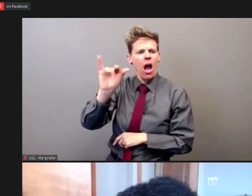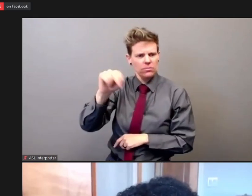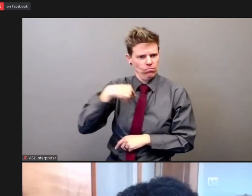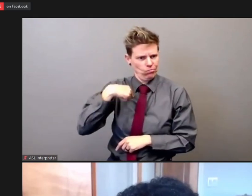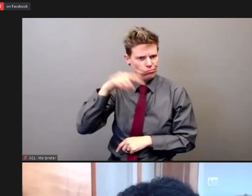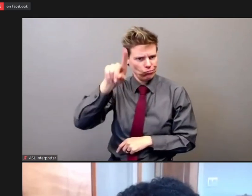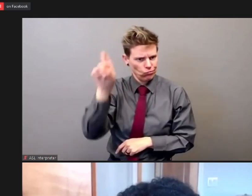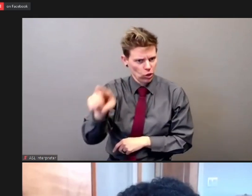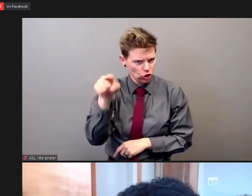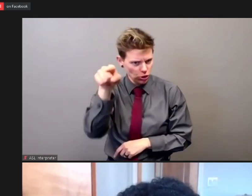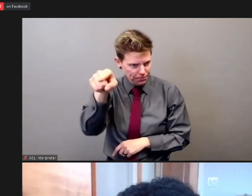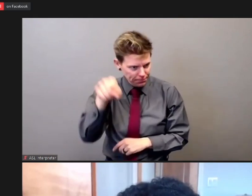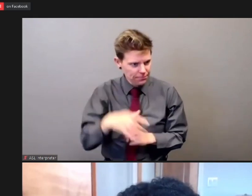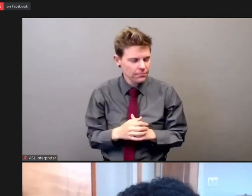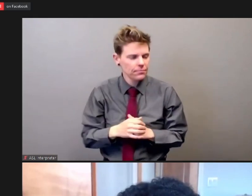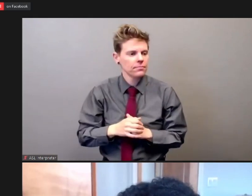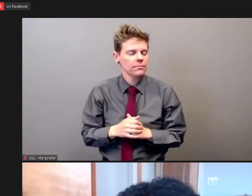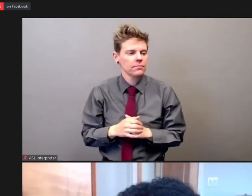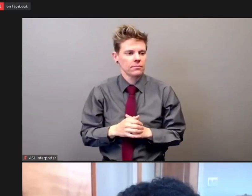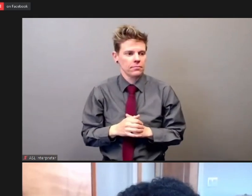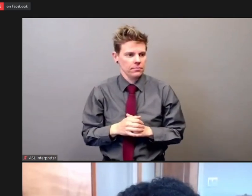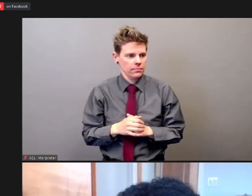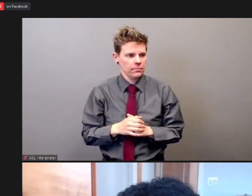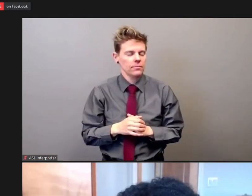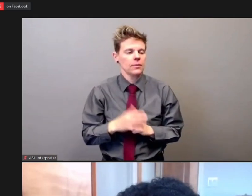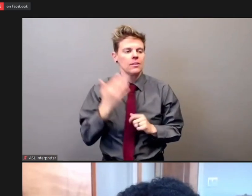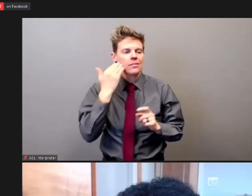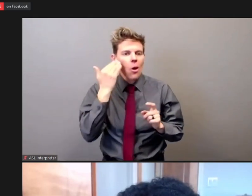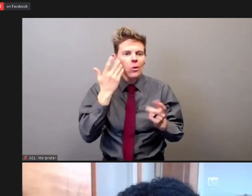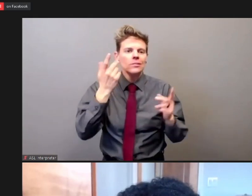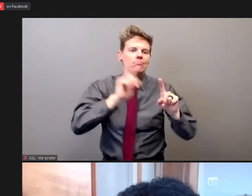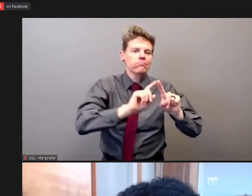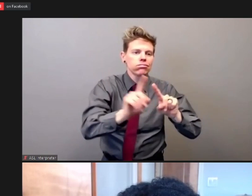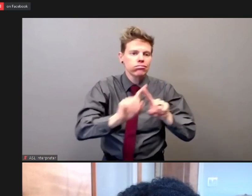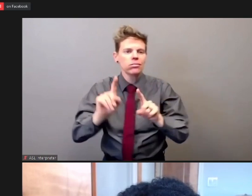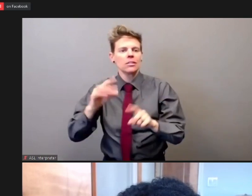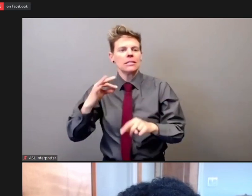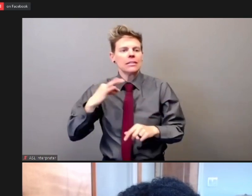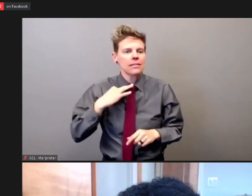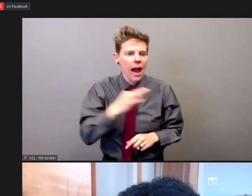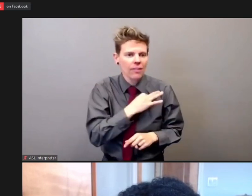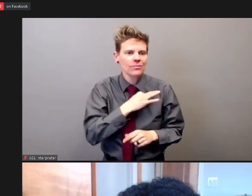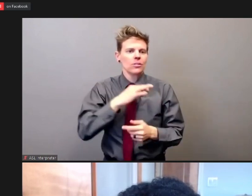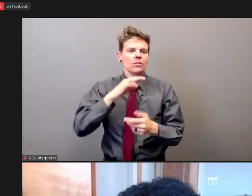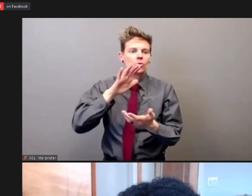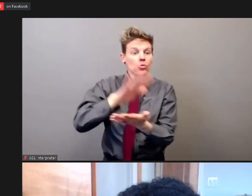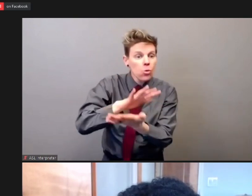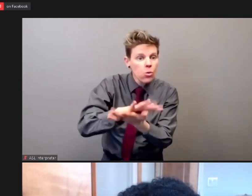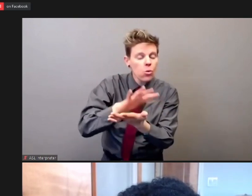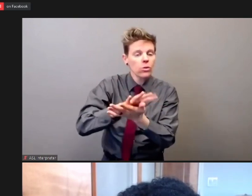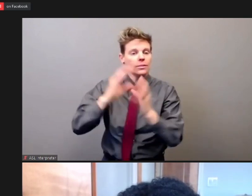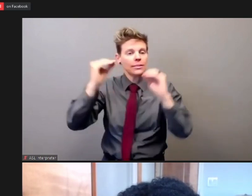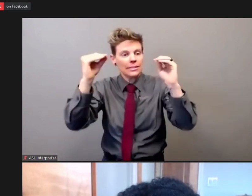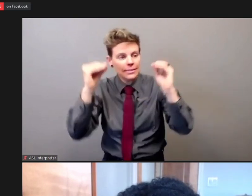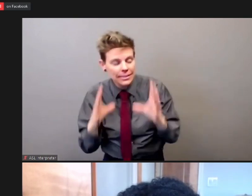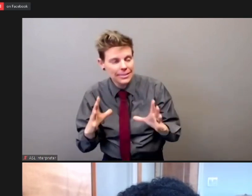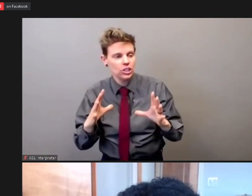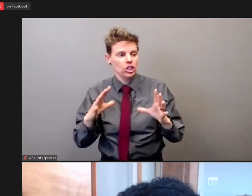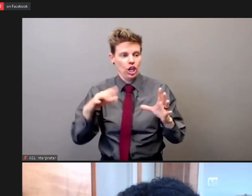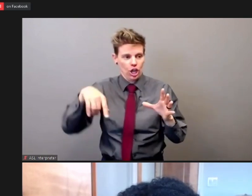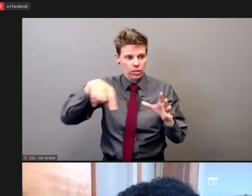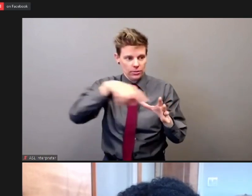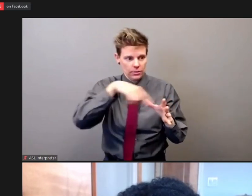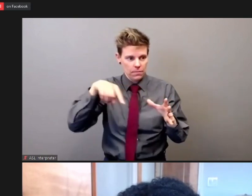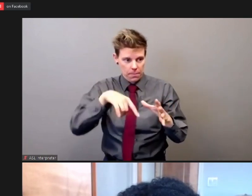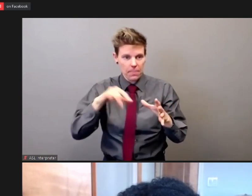fact that educators and school staff are next in the vaccination phase when we can get there, and we know many teachers are